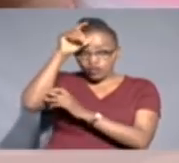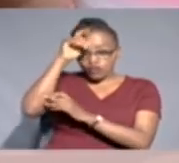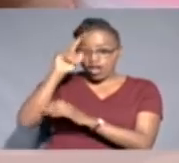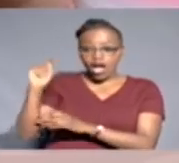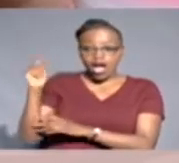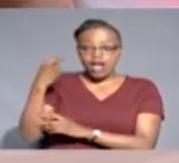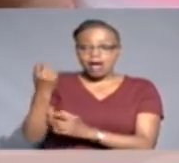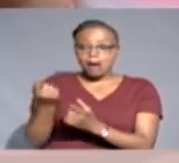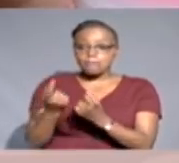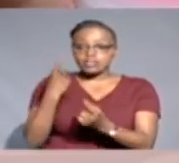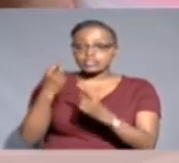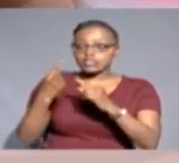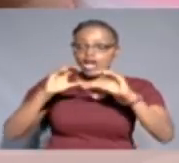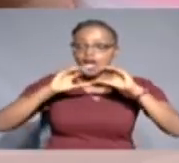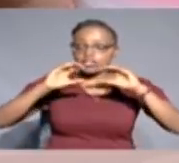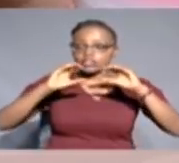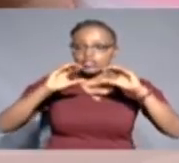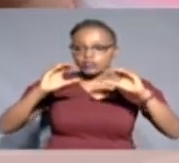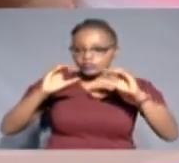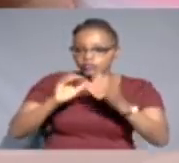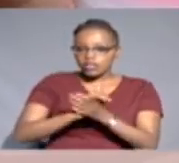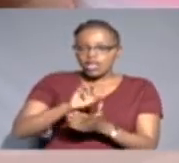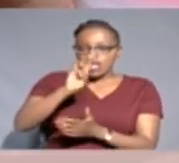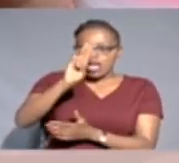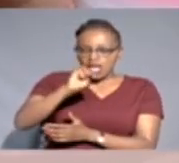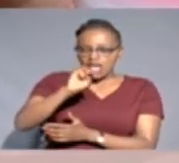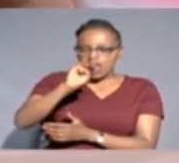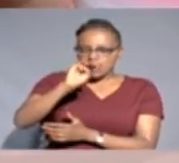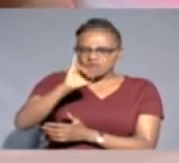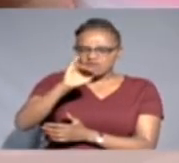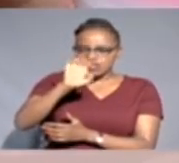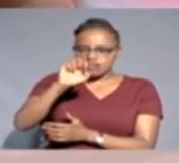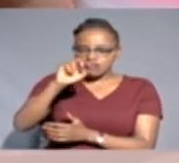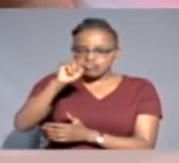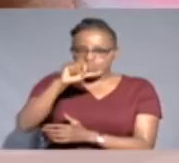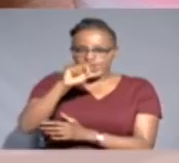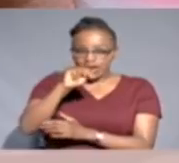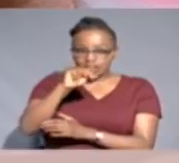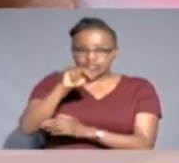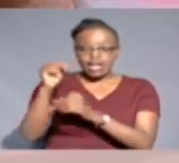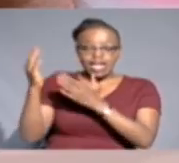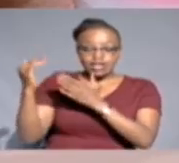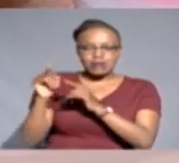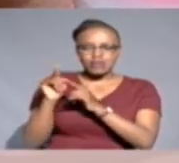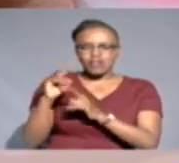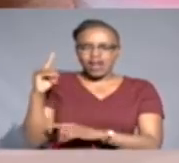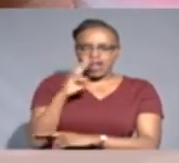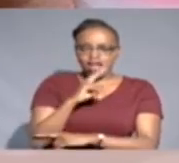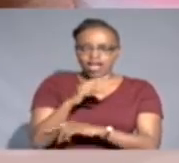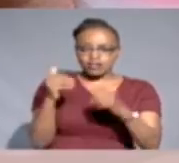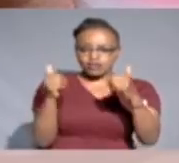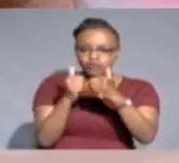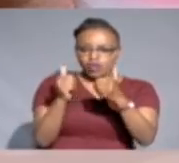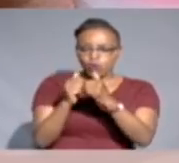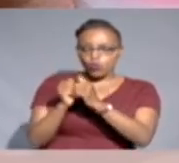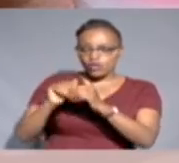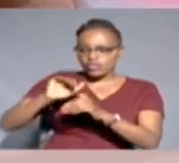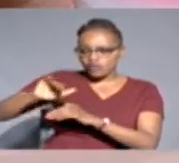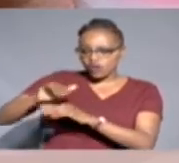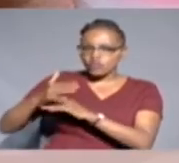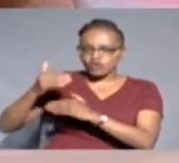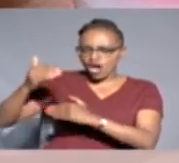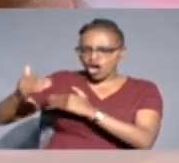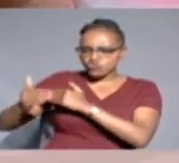Harambee Stars head coach Sebastian Migne says he expects a tough and physical game when his side